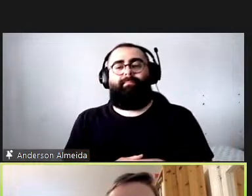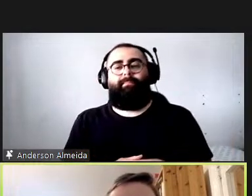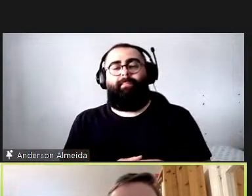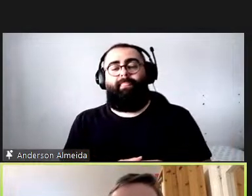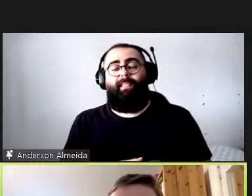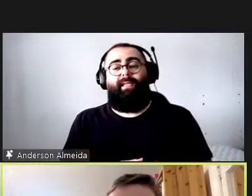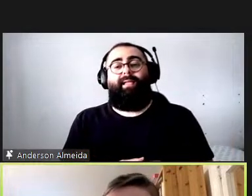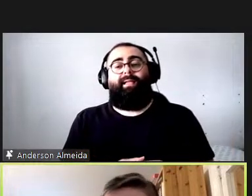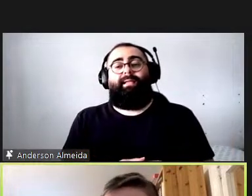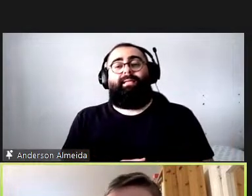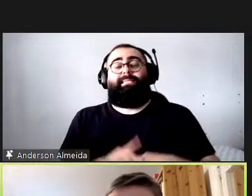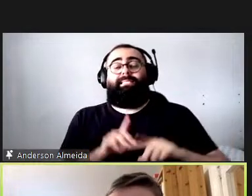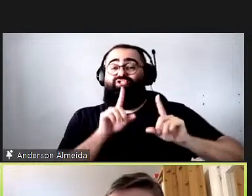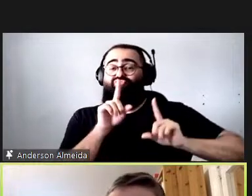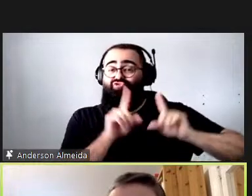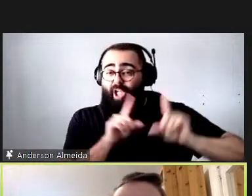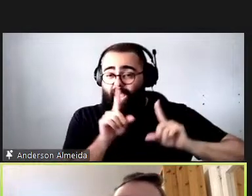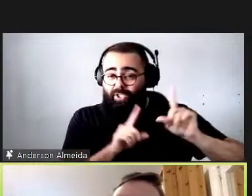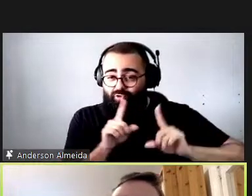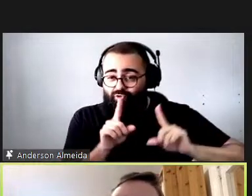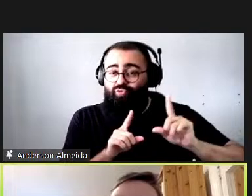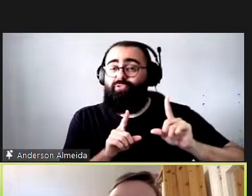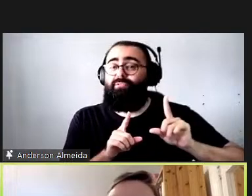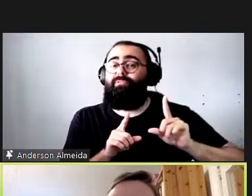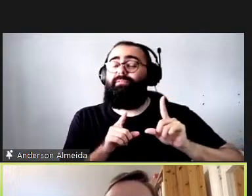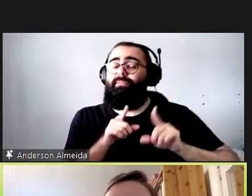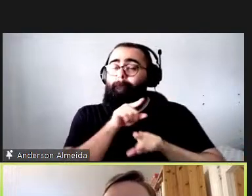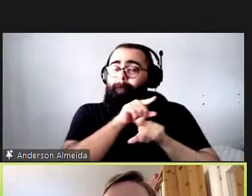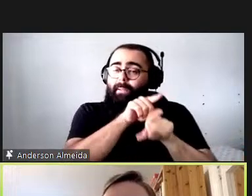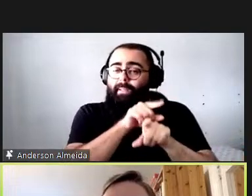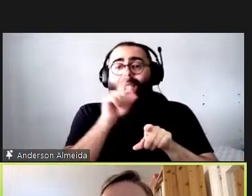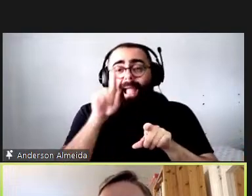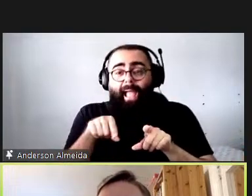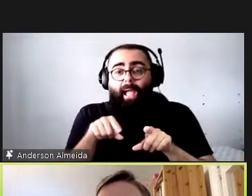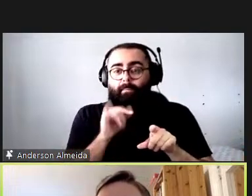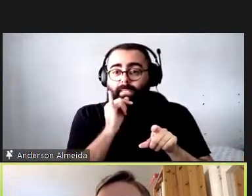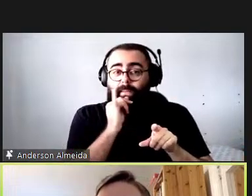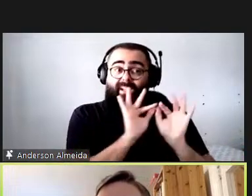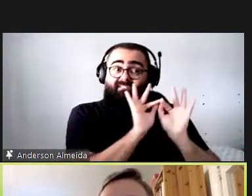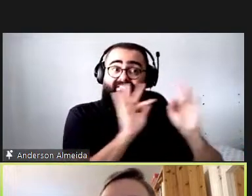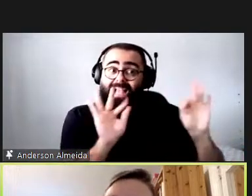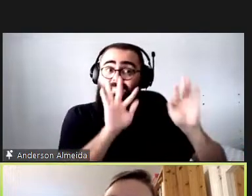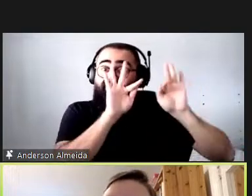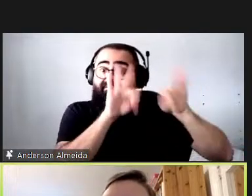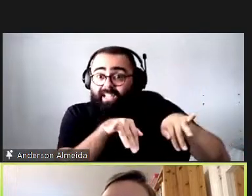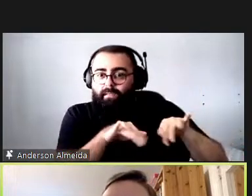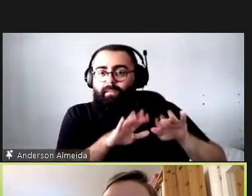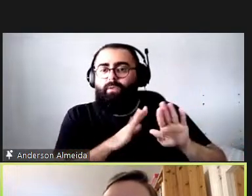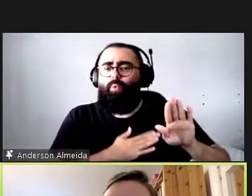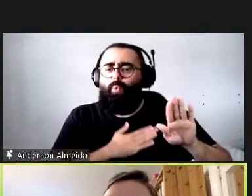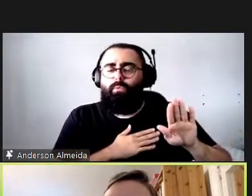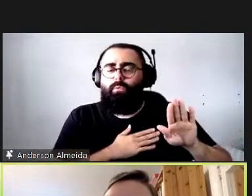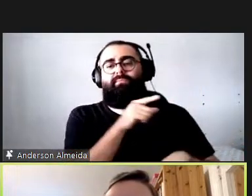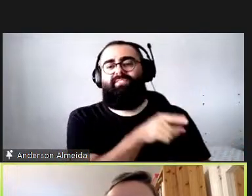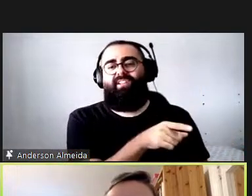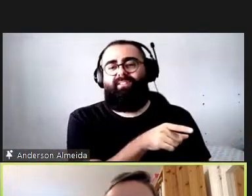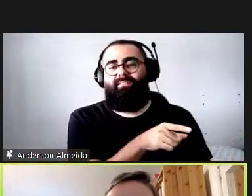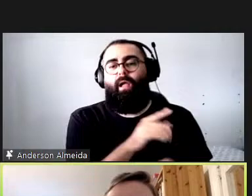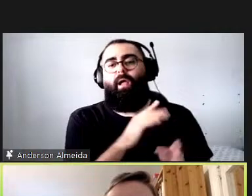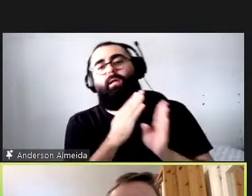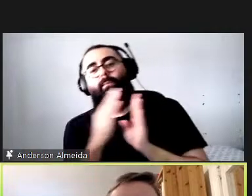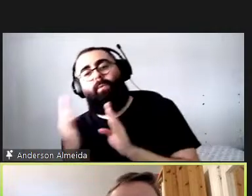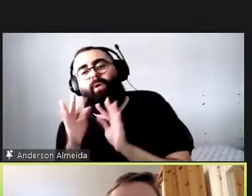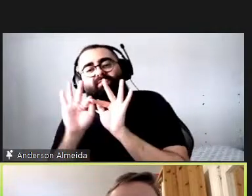primarily between utterances, that you would have any kind of timing relationship at all